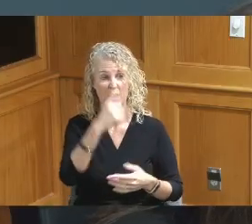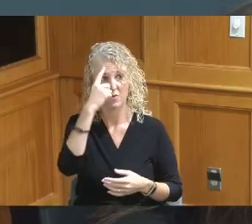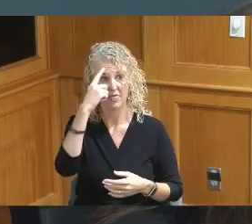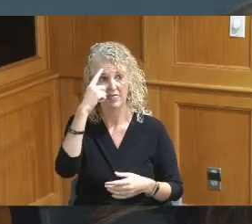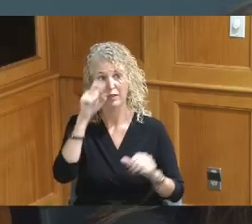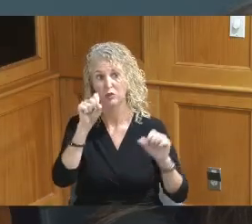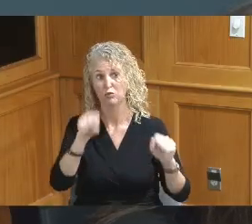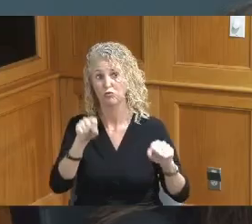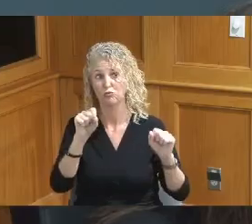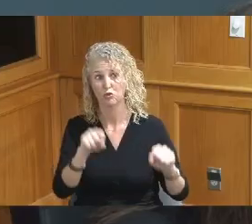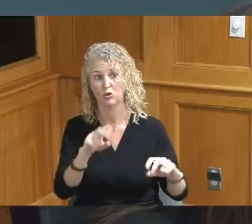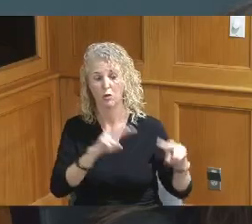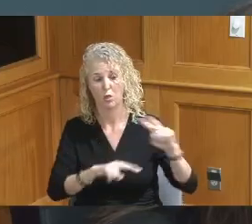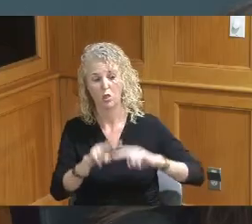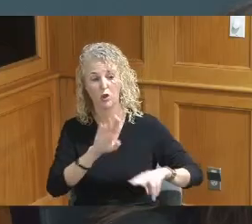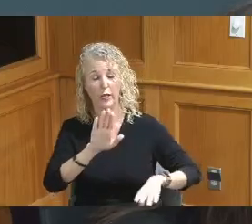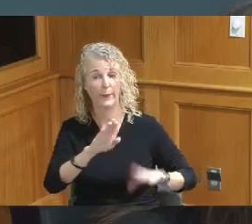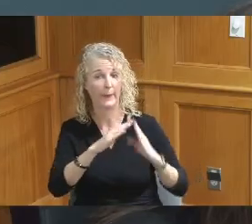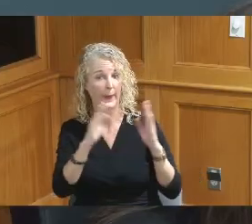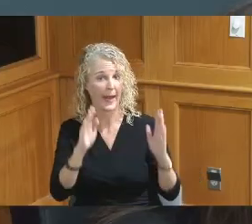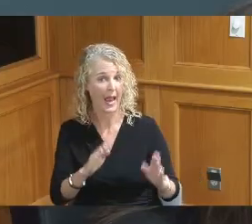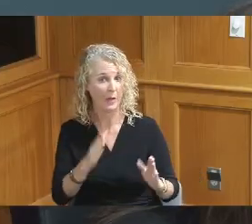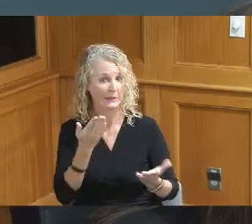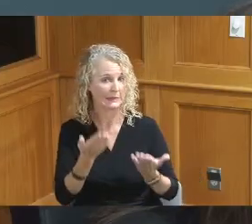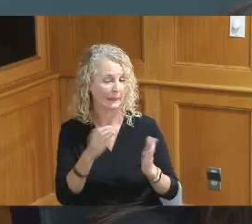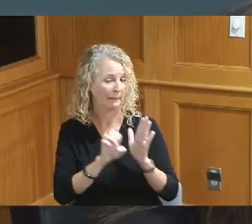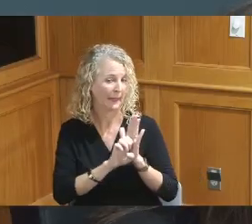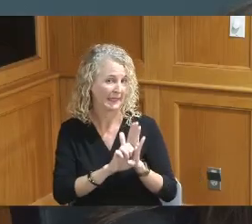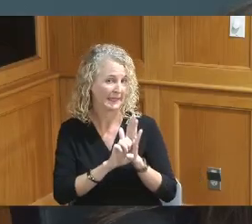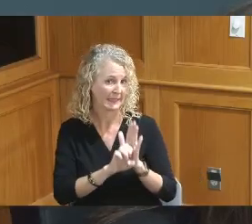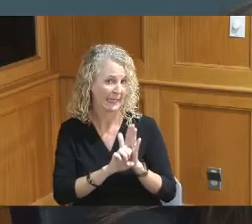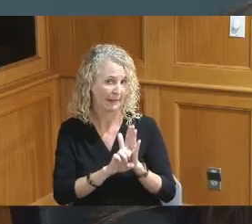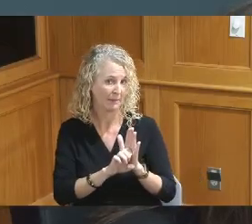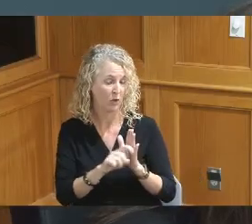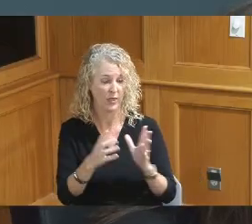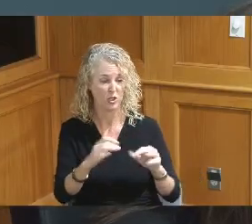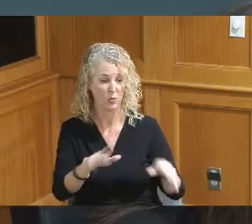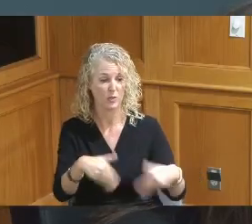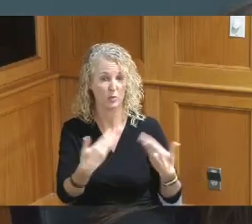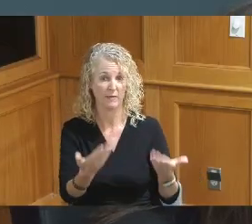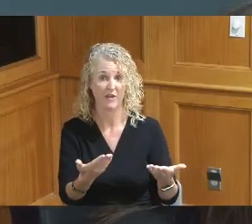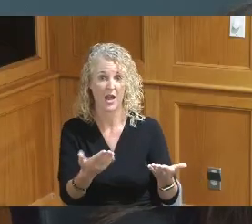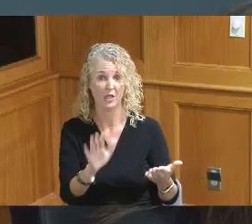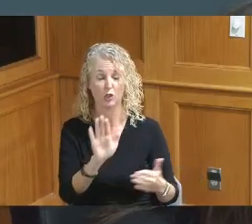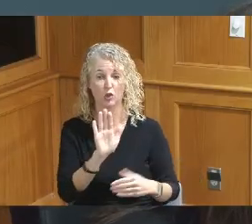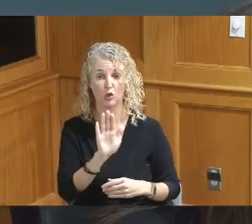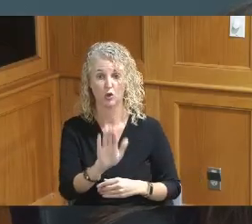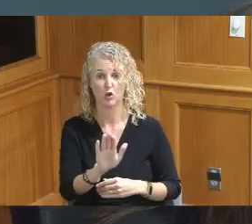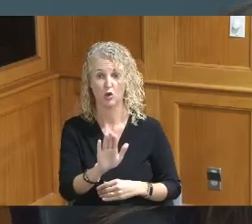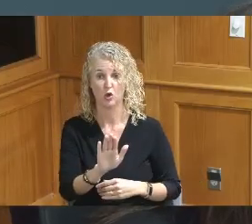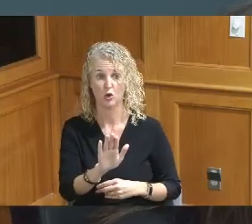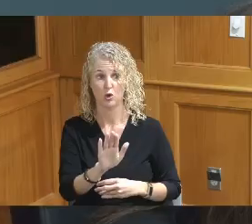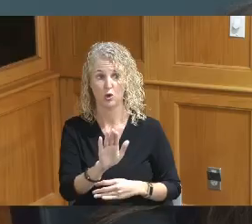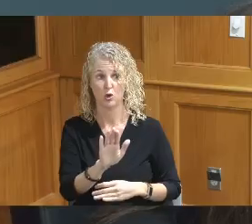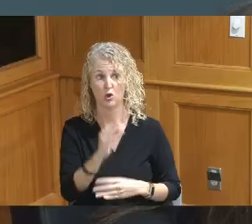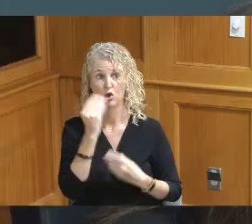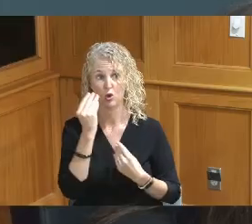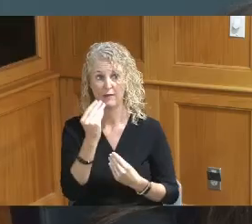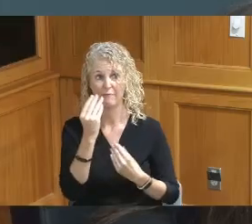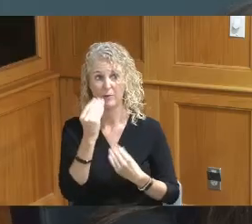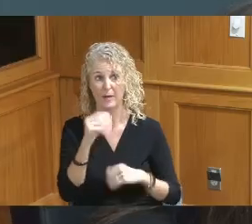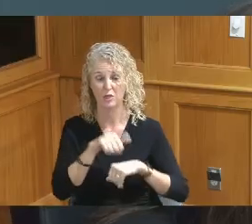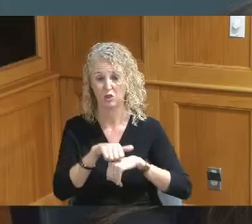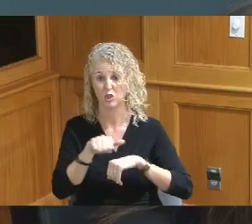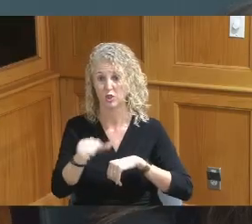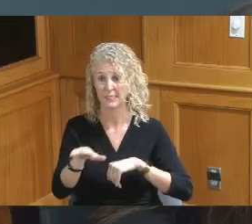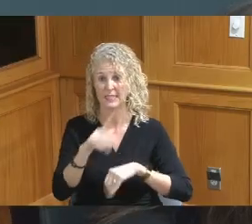you would be able to look at her home that she wants to provide, and her, you said her information she sent to